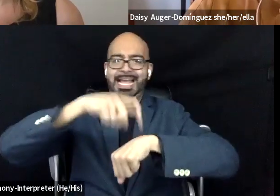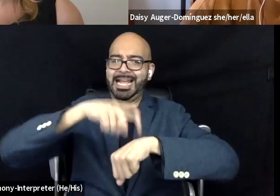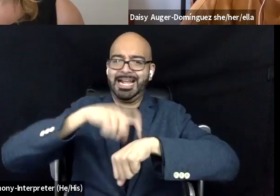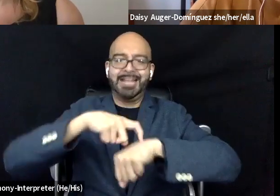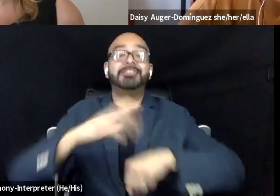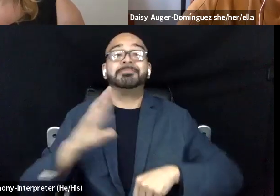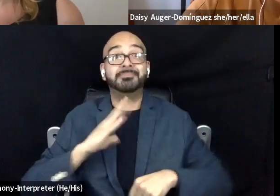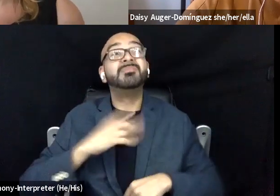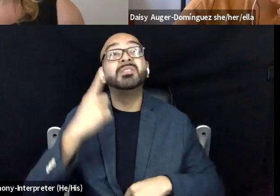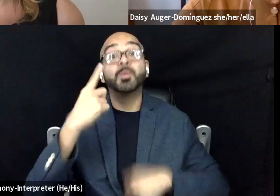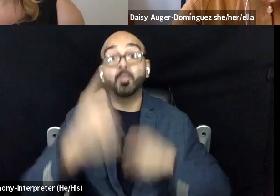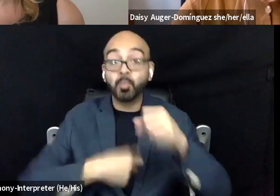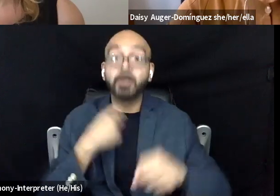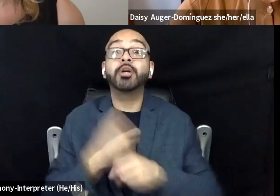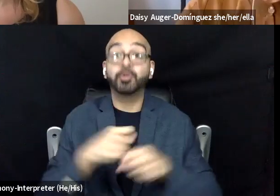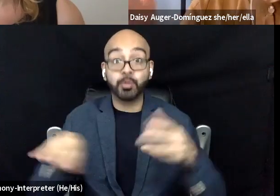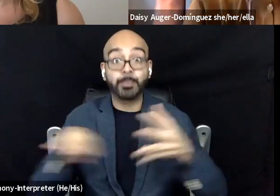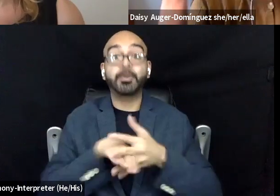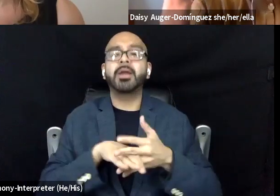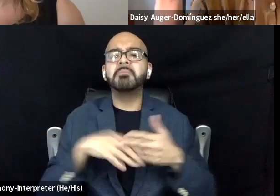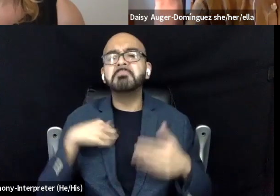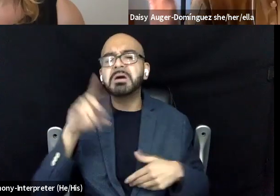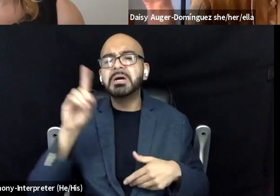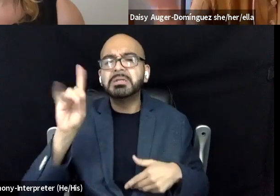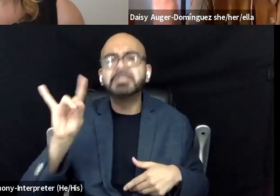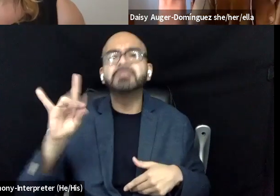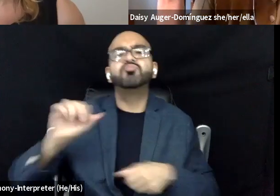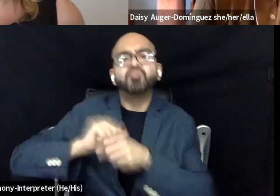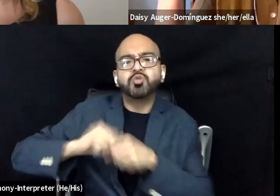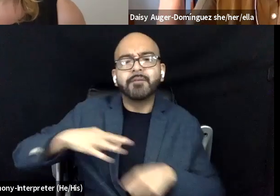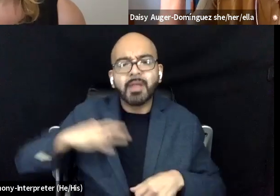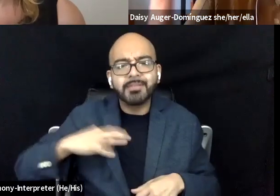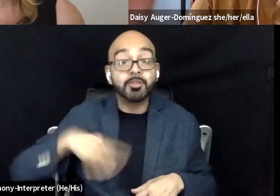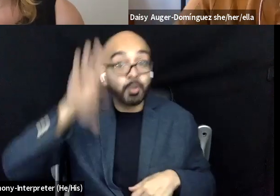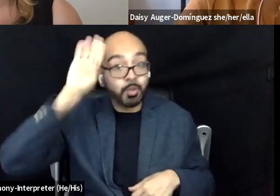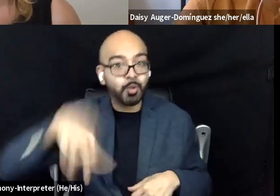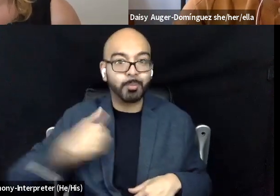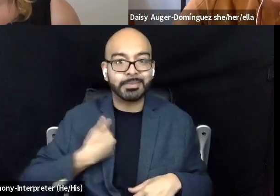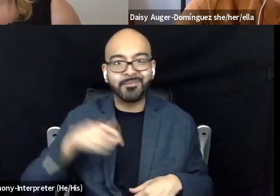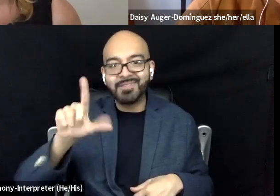that, I was doing some volunteering work because I can, you know, I'm Latina, I can't just sort of sit around.